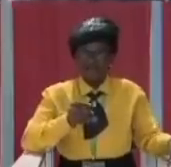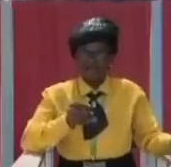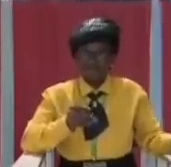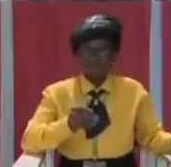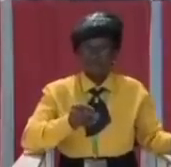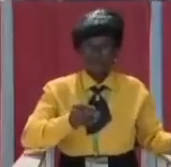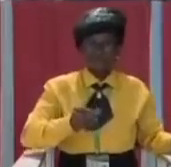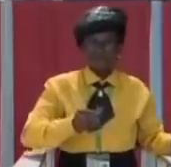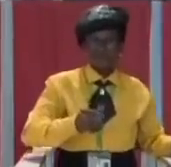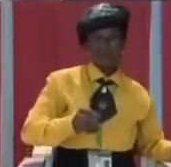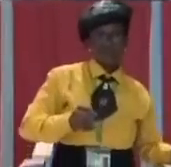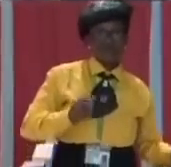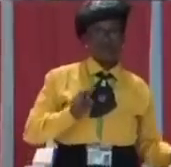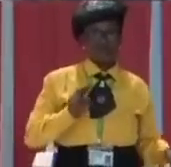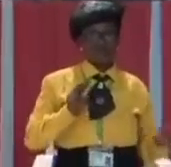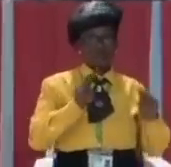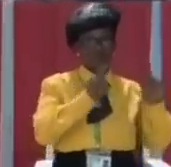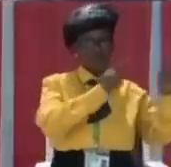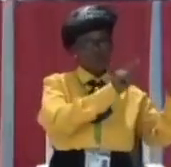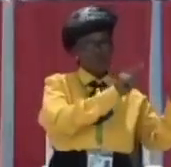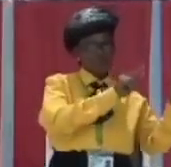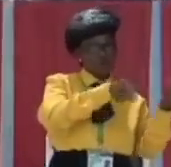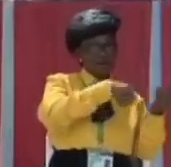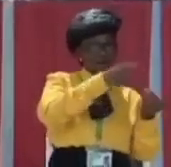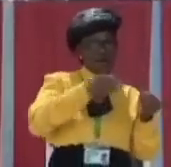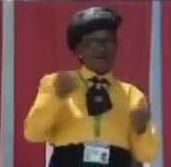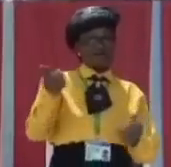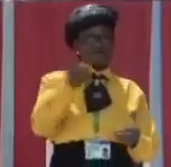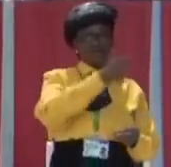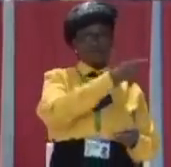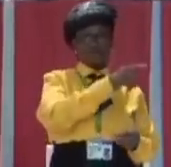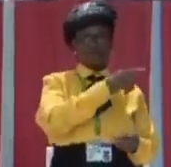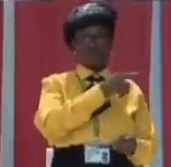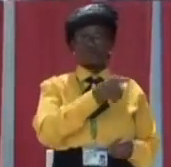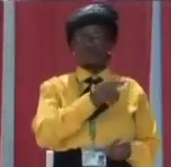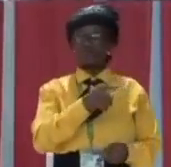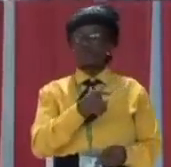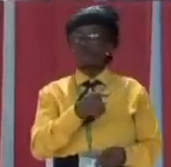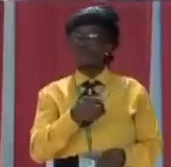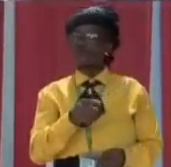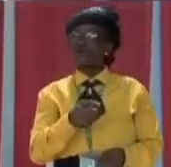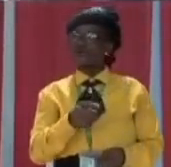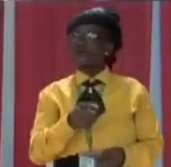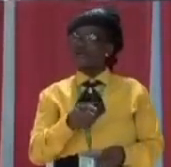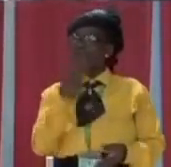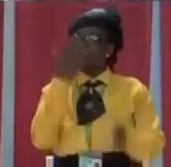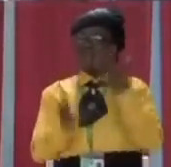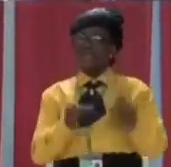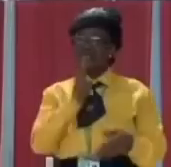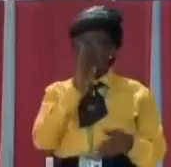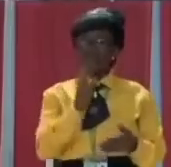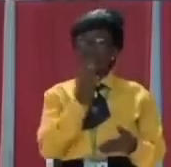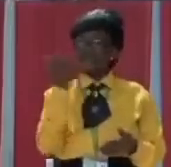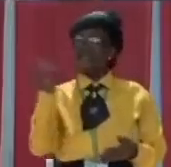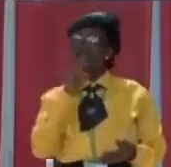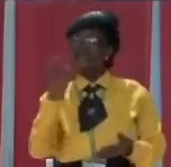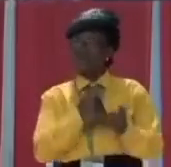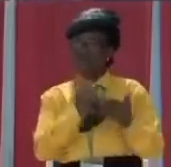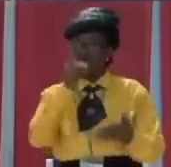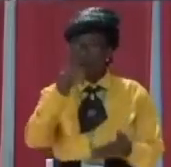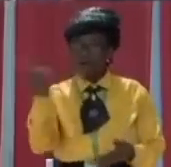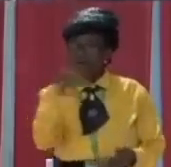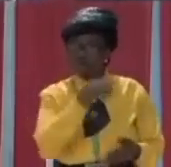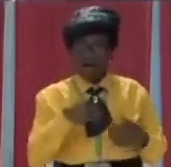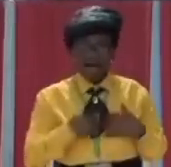Well, look around you just in case there's someone you have not seen this year and say Happy New Year to him or her.